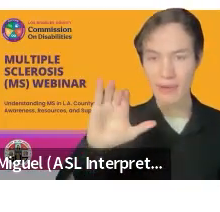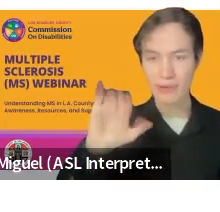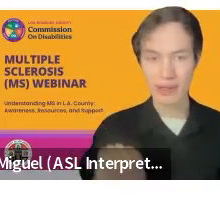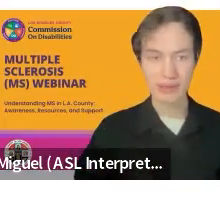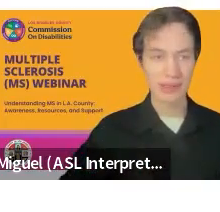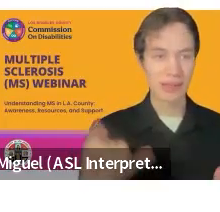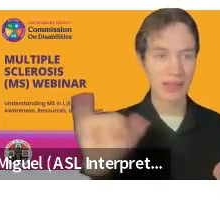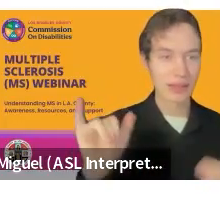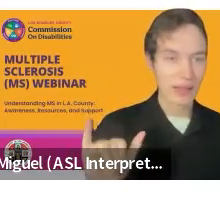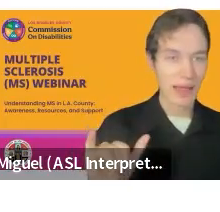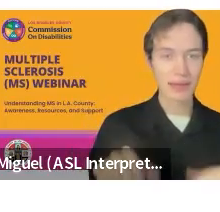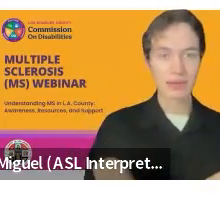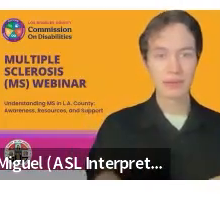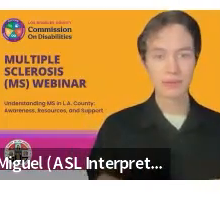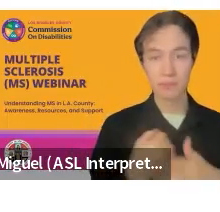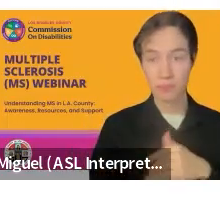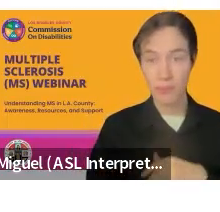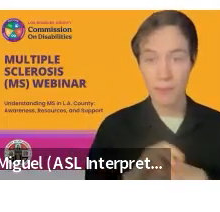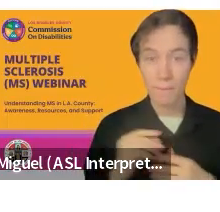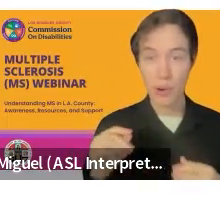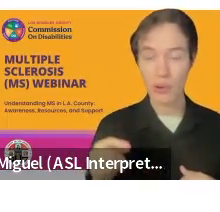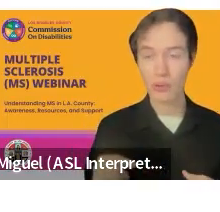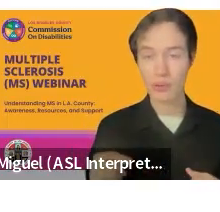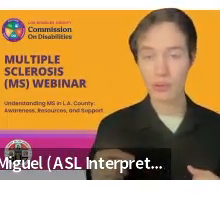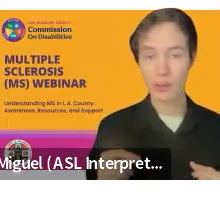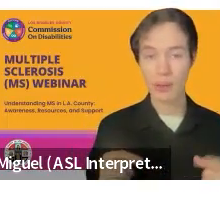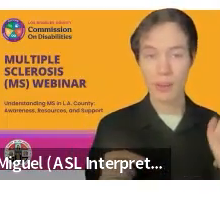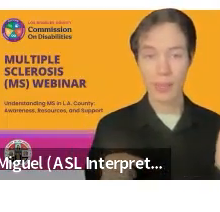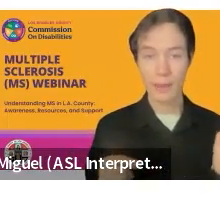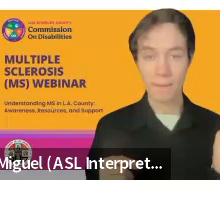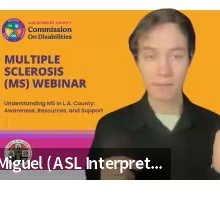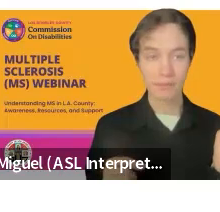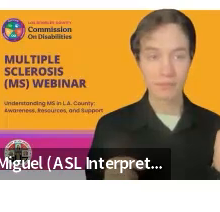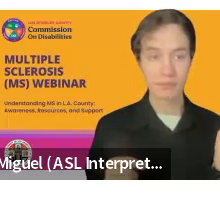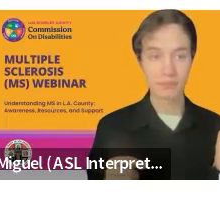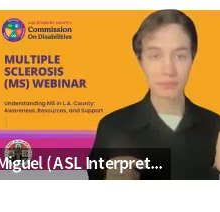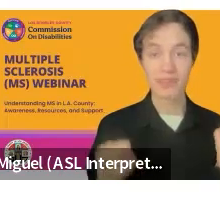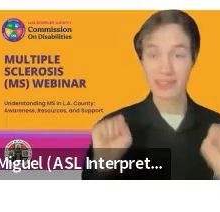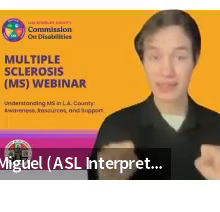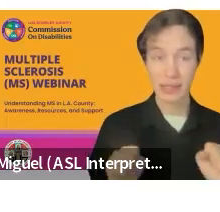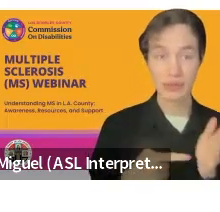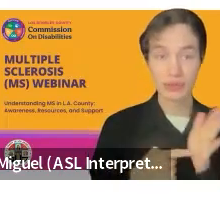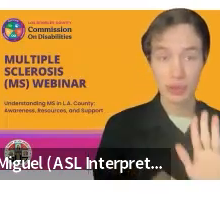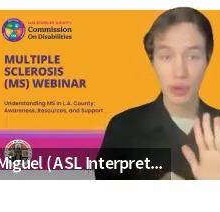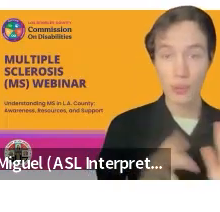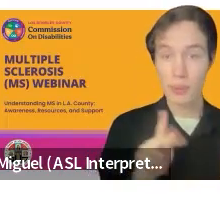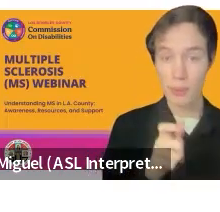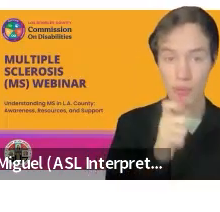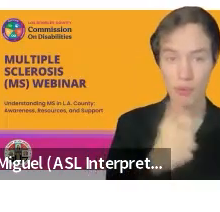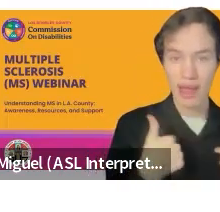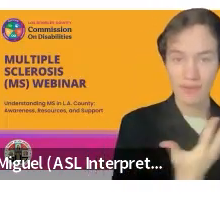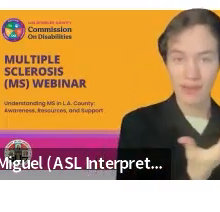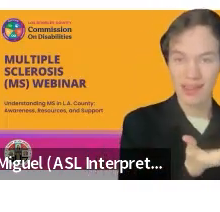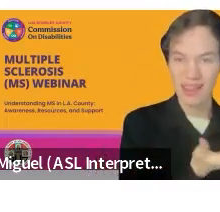at birth. And so on this scale, lower scores indicate a less well-resourced neighborhood, higher scores,